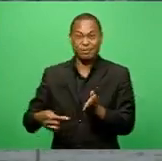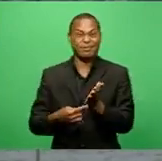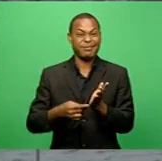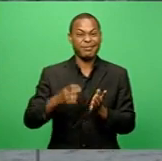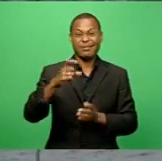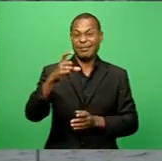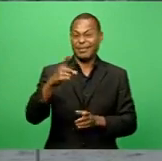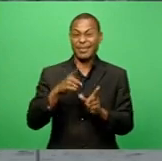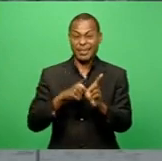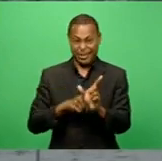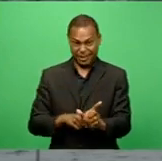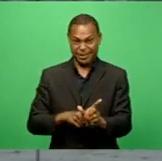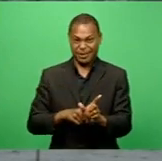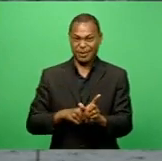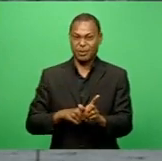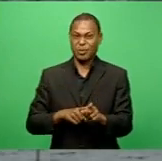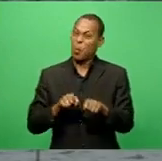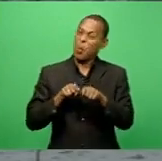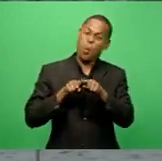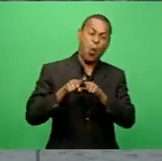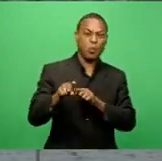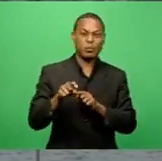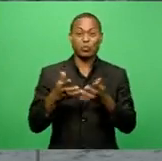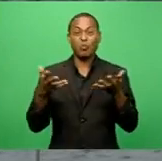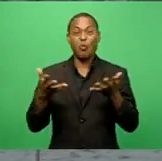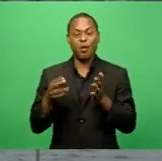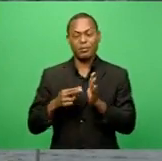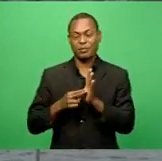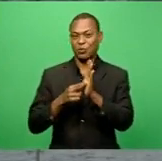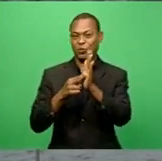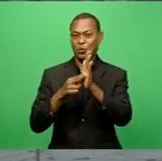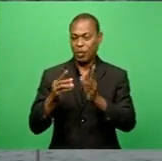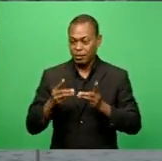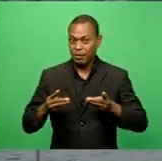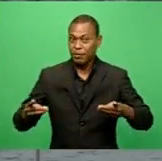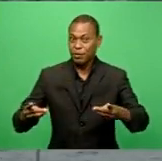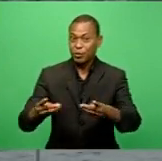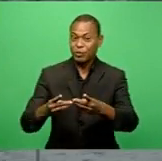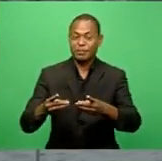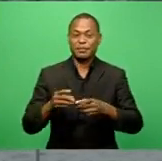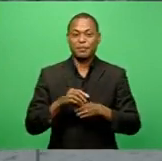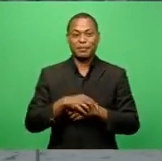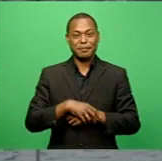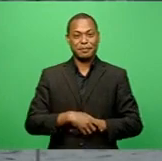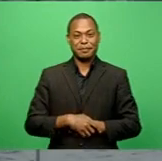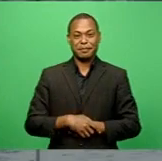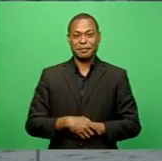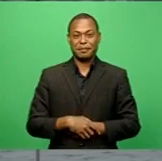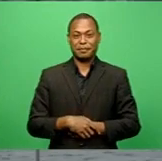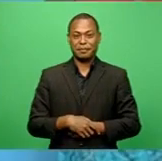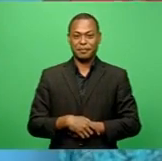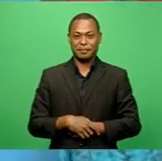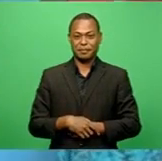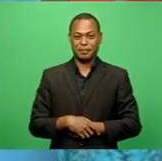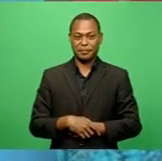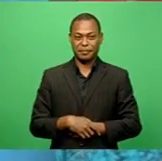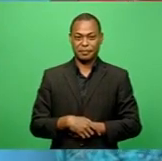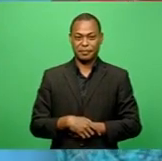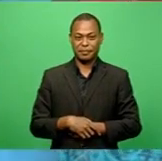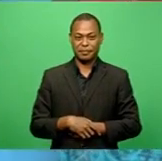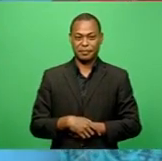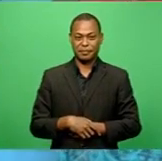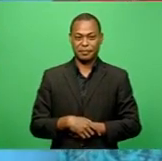TCSR, majority of which are in the Northern Division. Details with Josiah Nanunga.